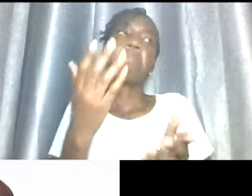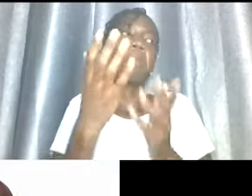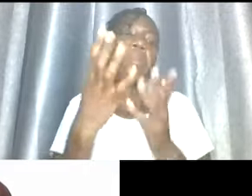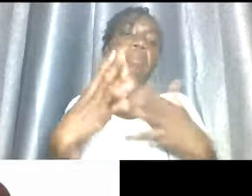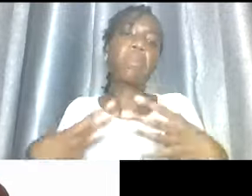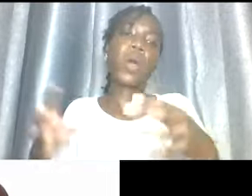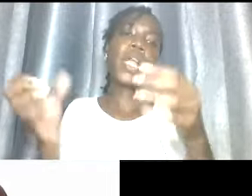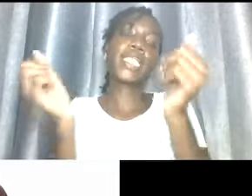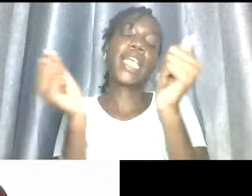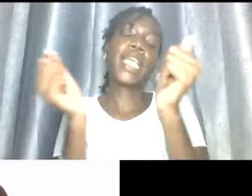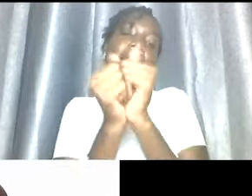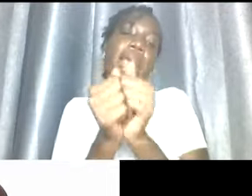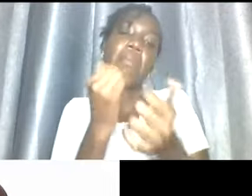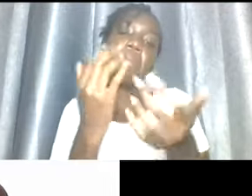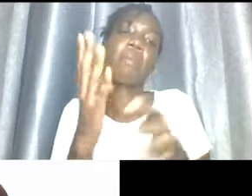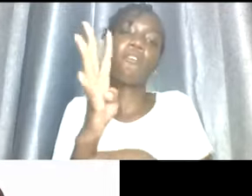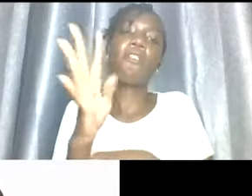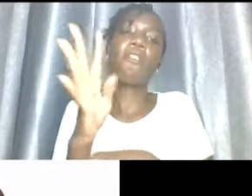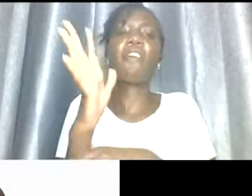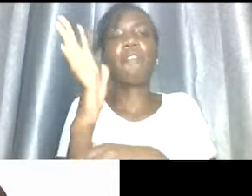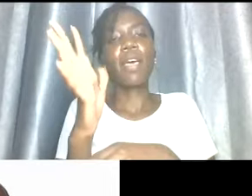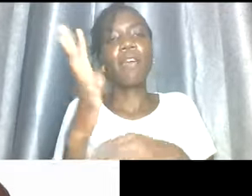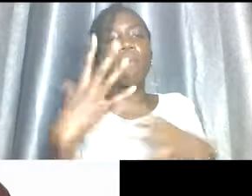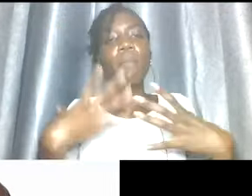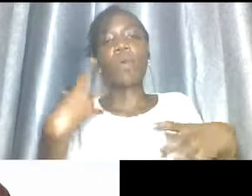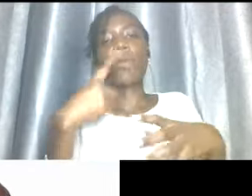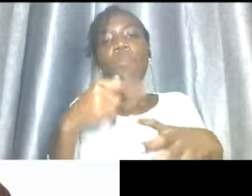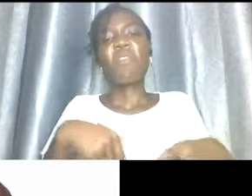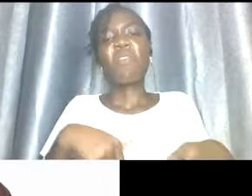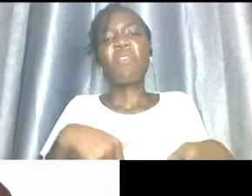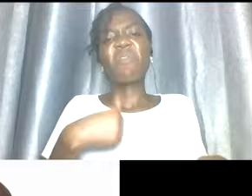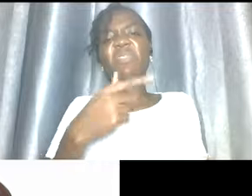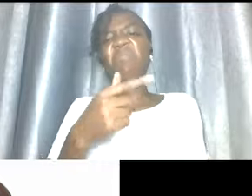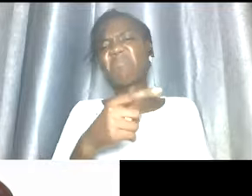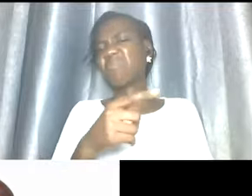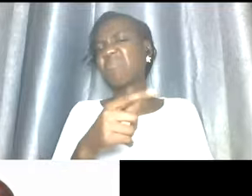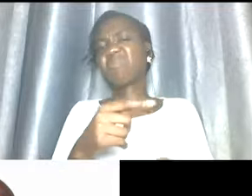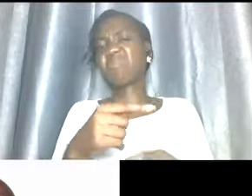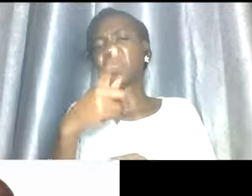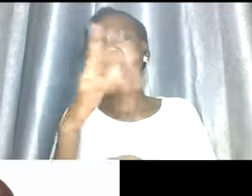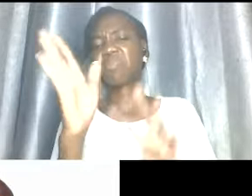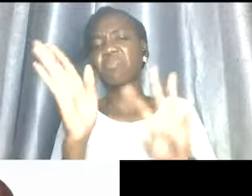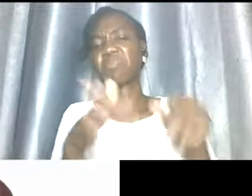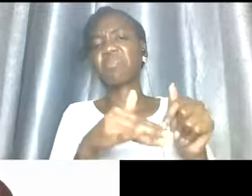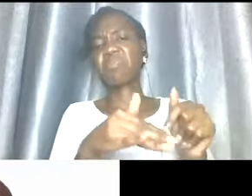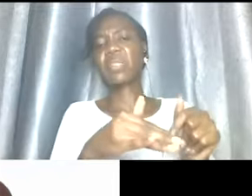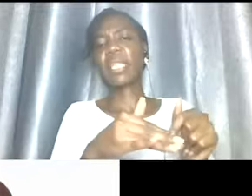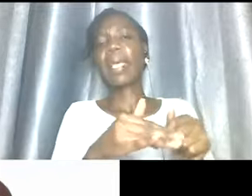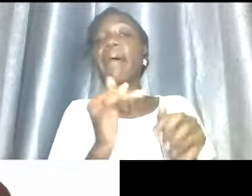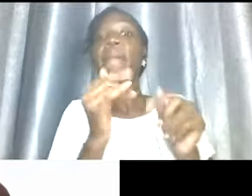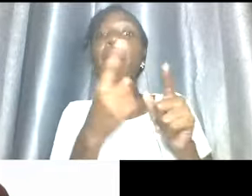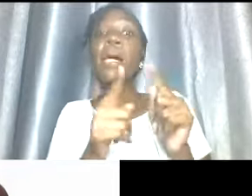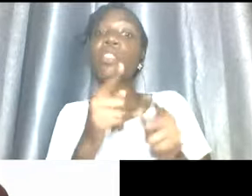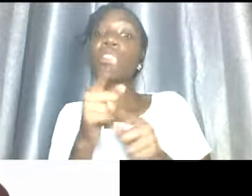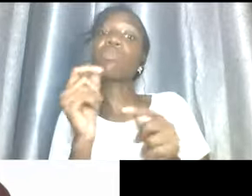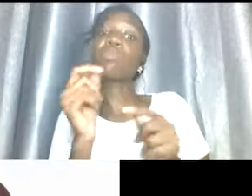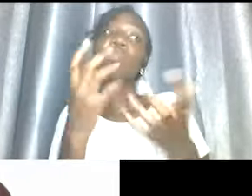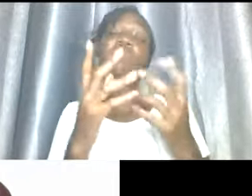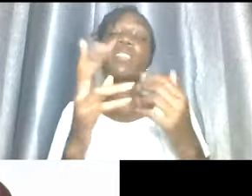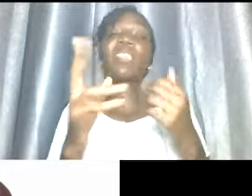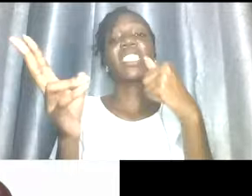may be 4 to 5 who don't feel you, who don't connect with you. But the other 6 to 5 who